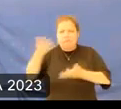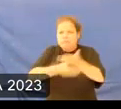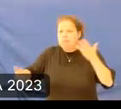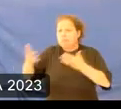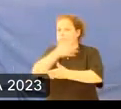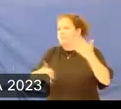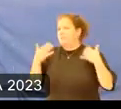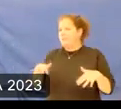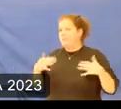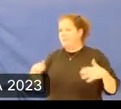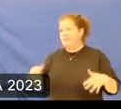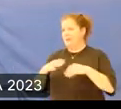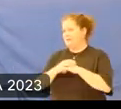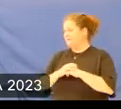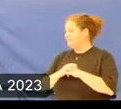have.